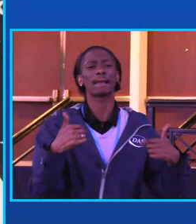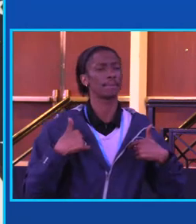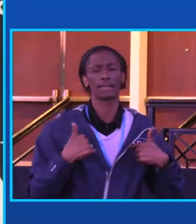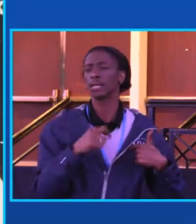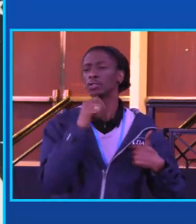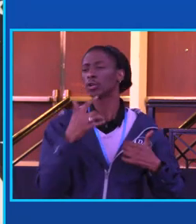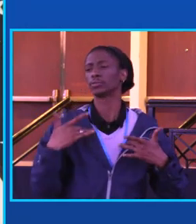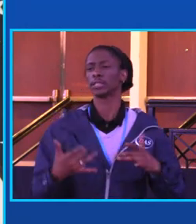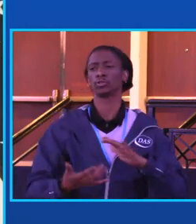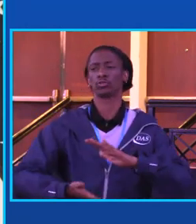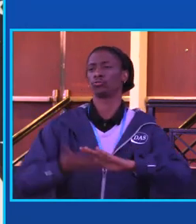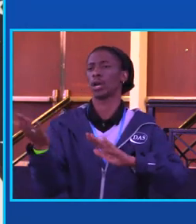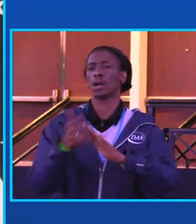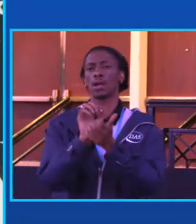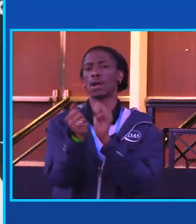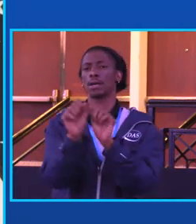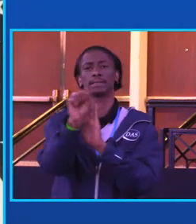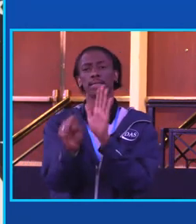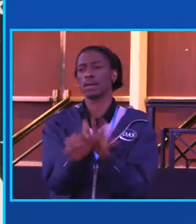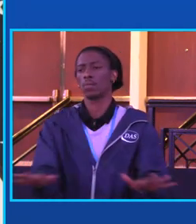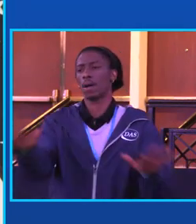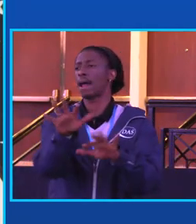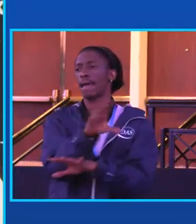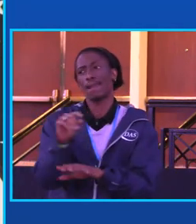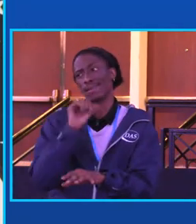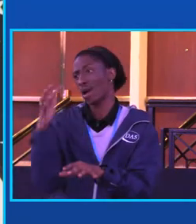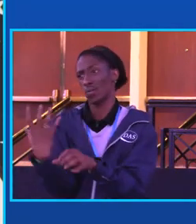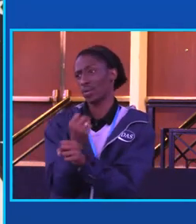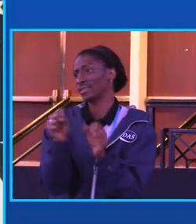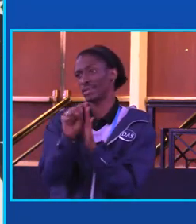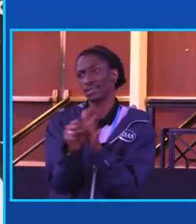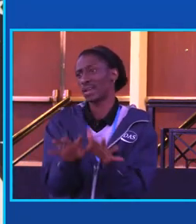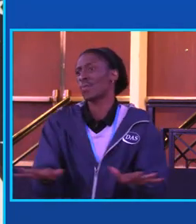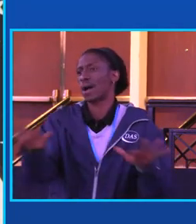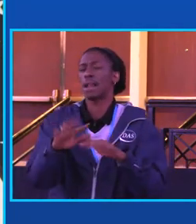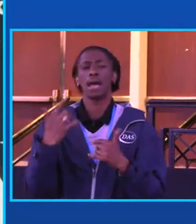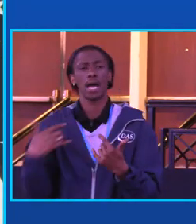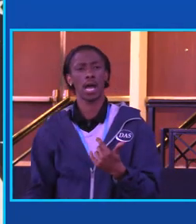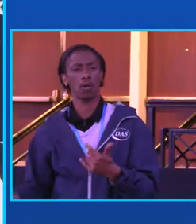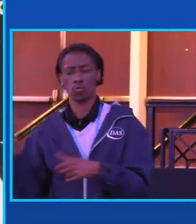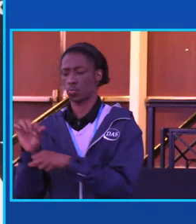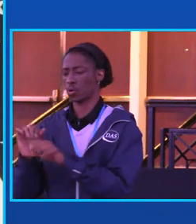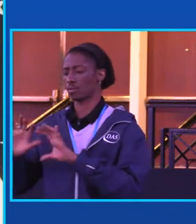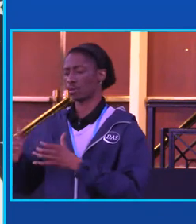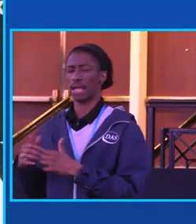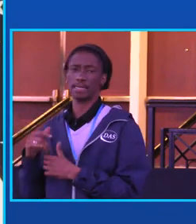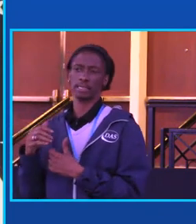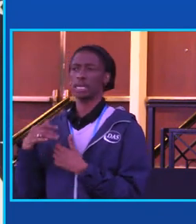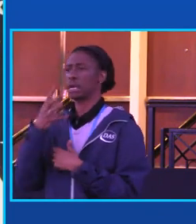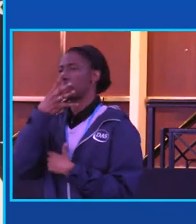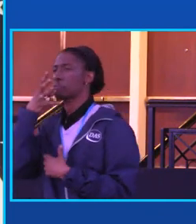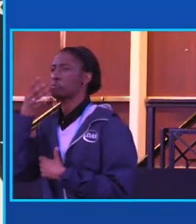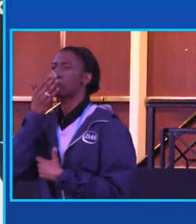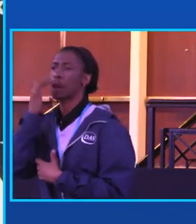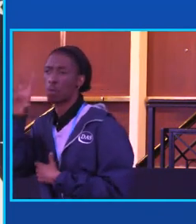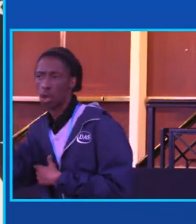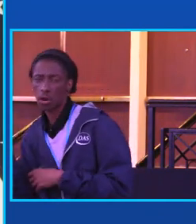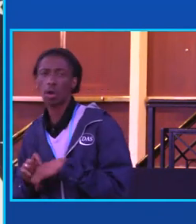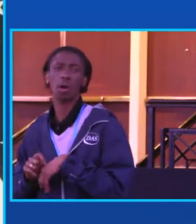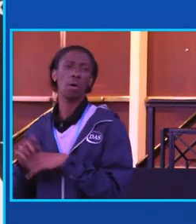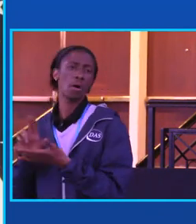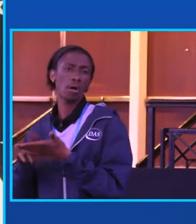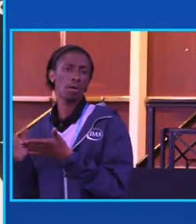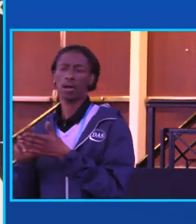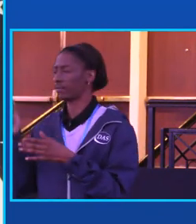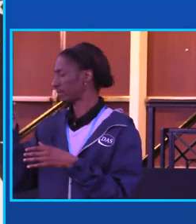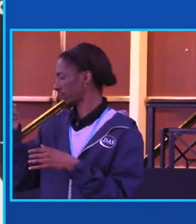statewide, and they sure don't tend to win statewide. You know, I grew up working class in rural Colorado, on and off of food stamps, in and out of food